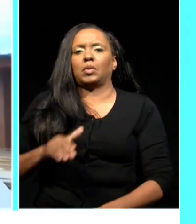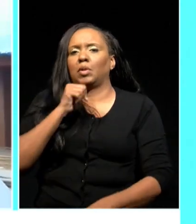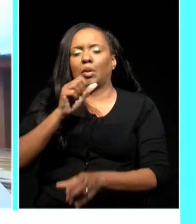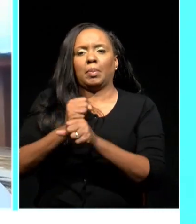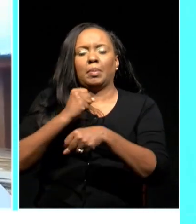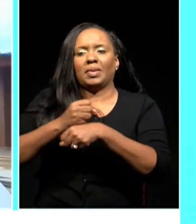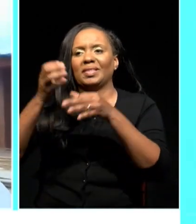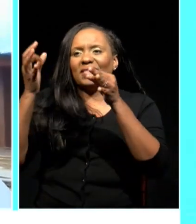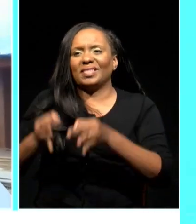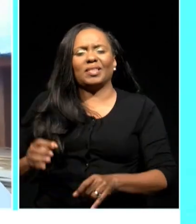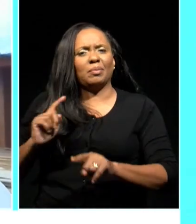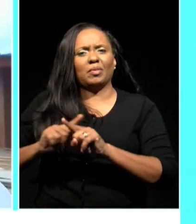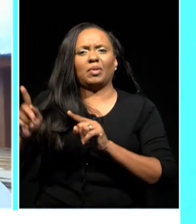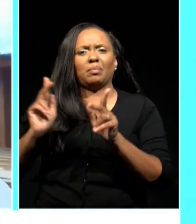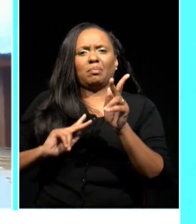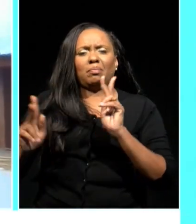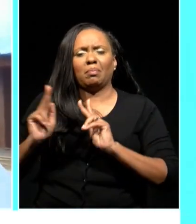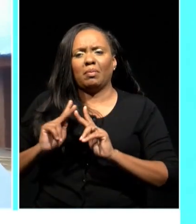been people around